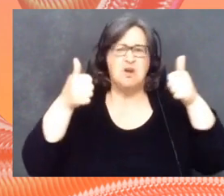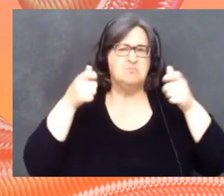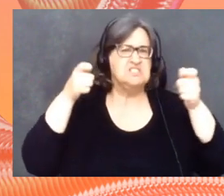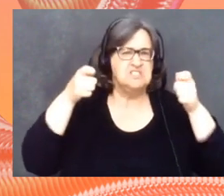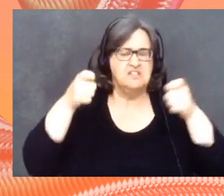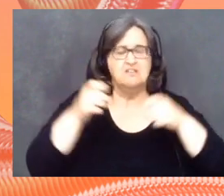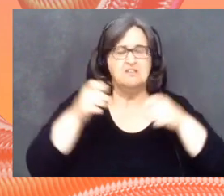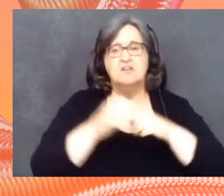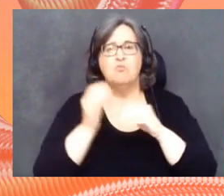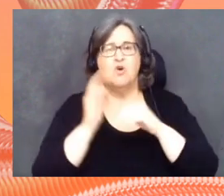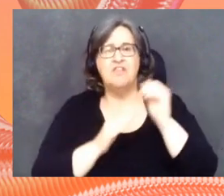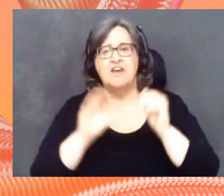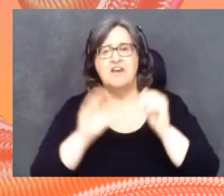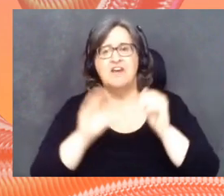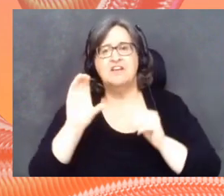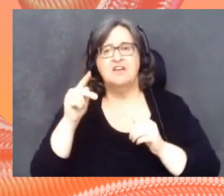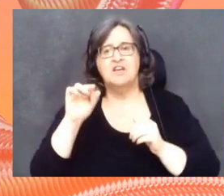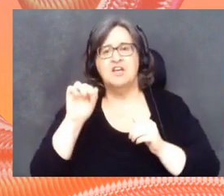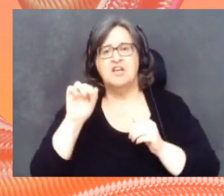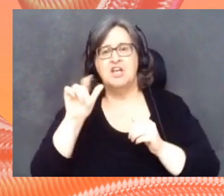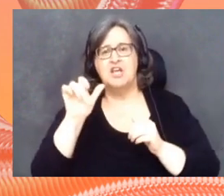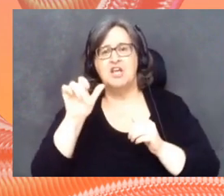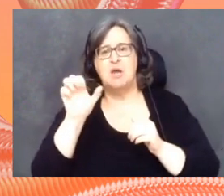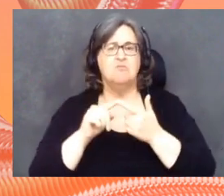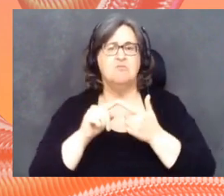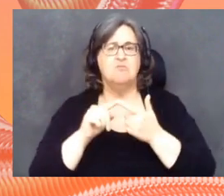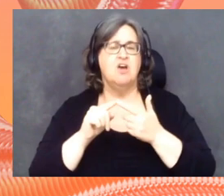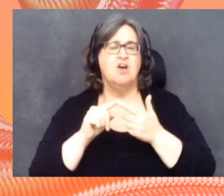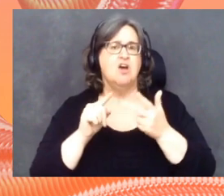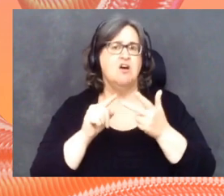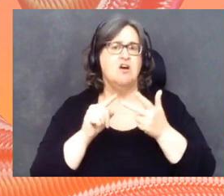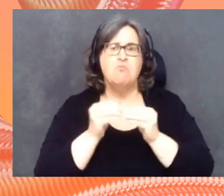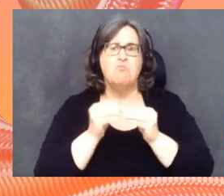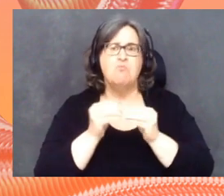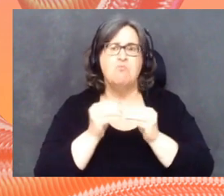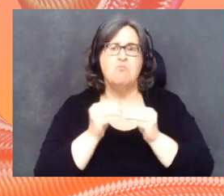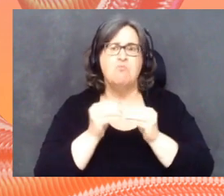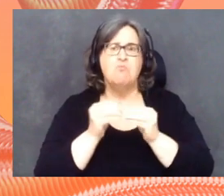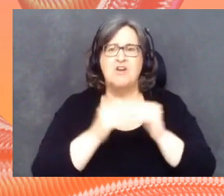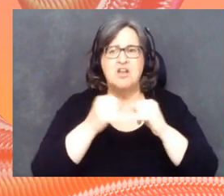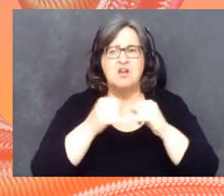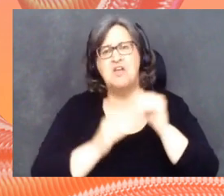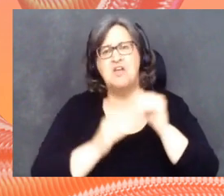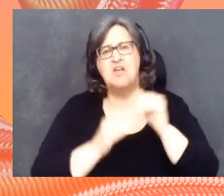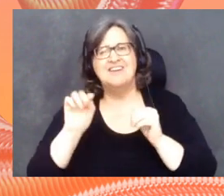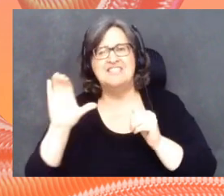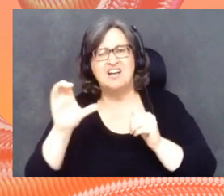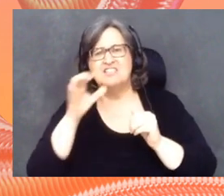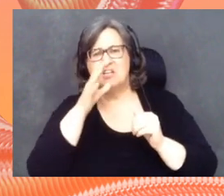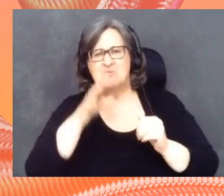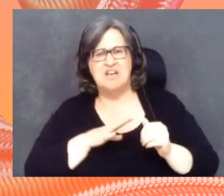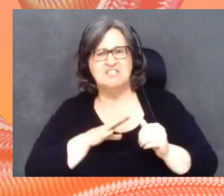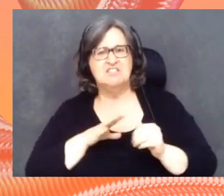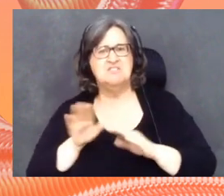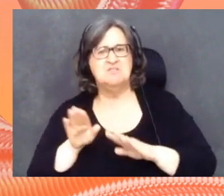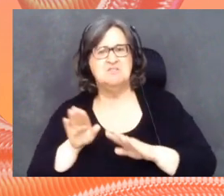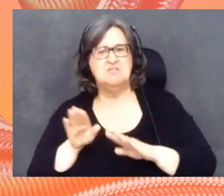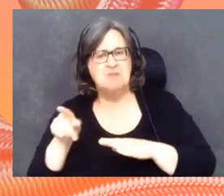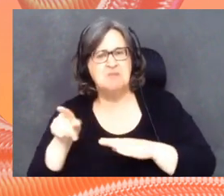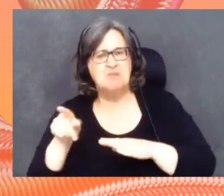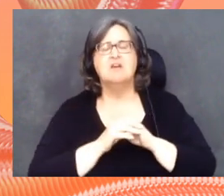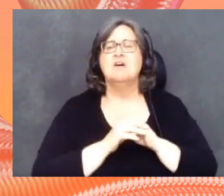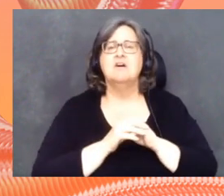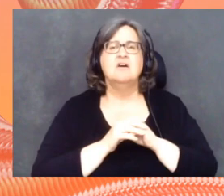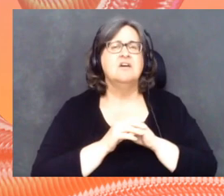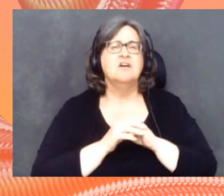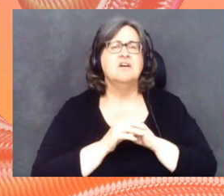beyond borders, beyond toxic masculinity? Like not just can I imagine fighting them and being angry about them, but can I imagine